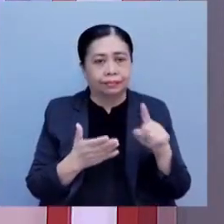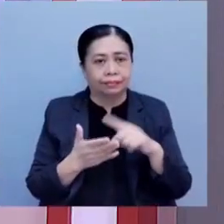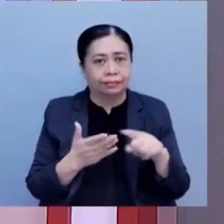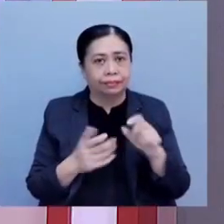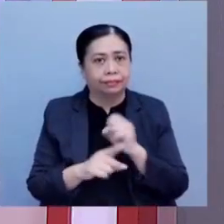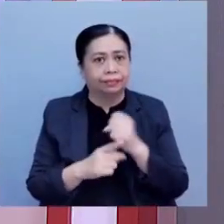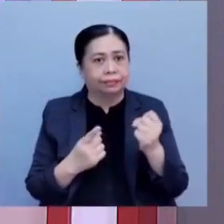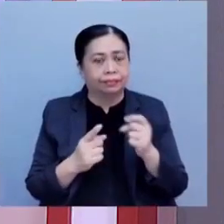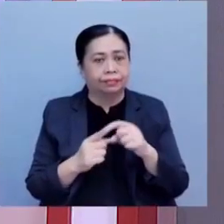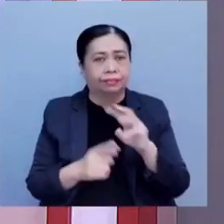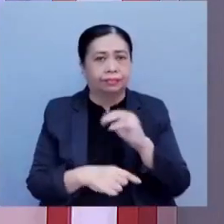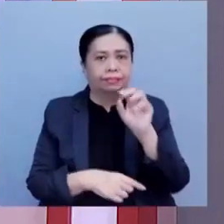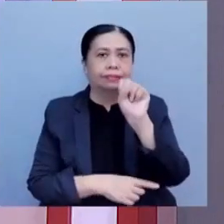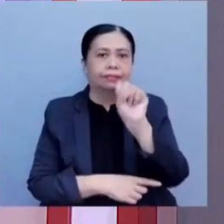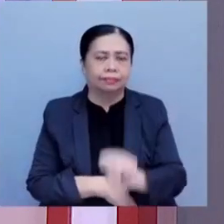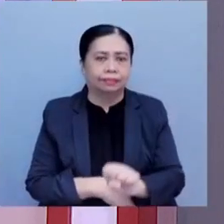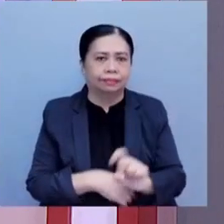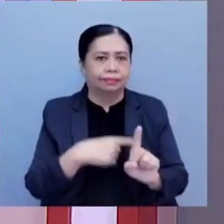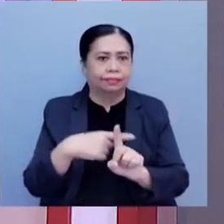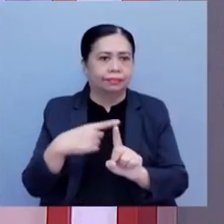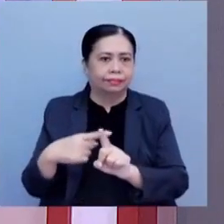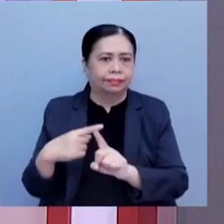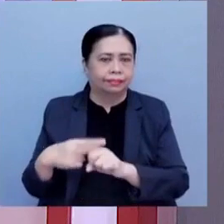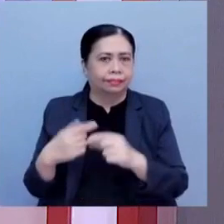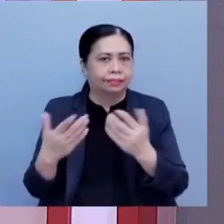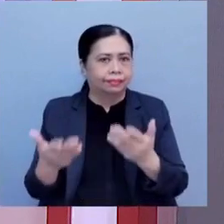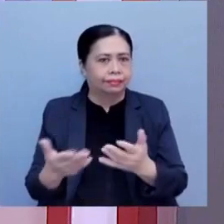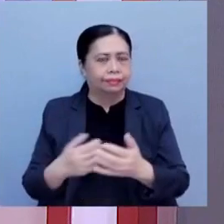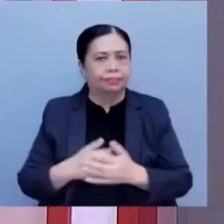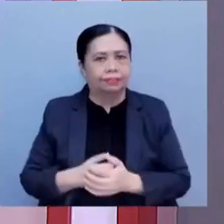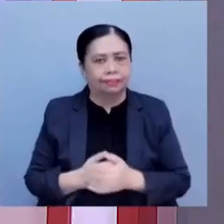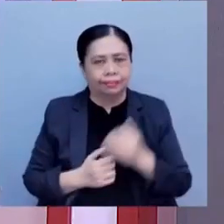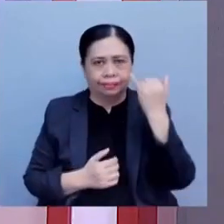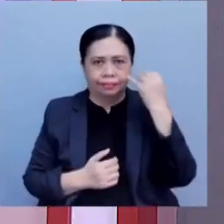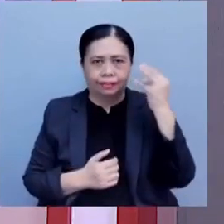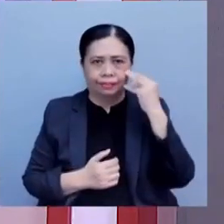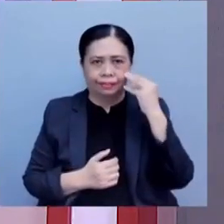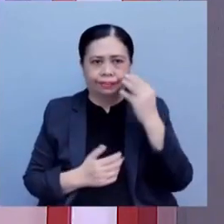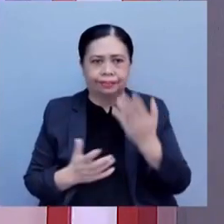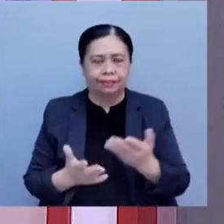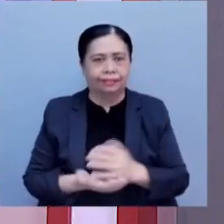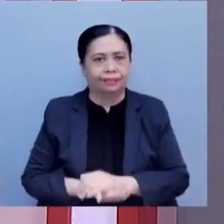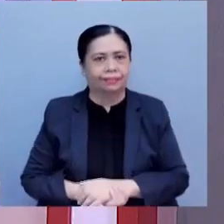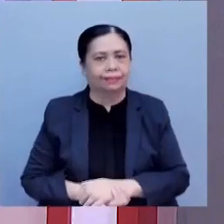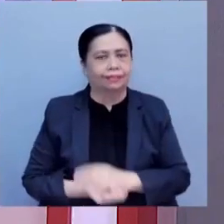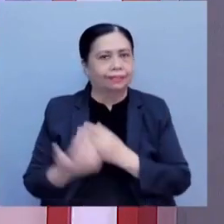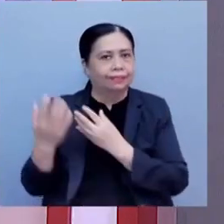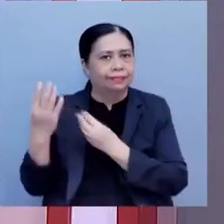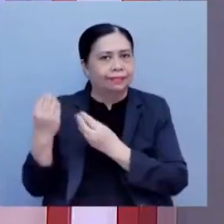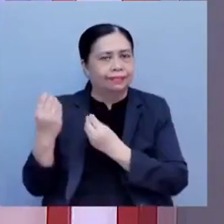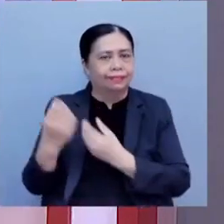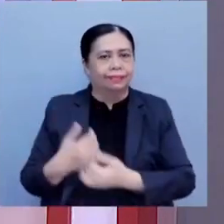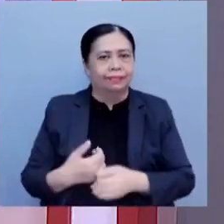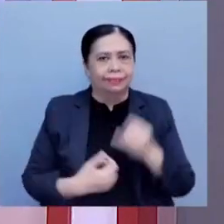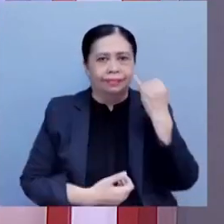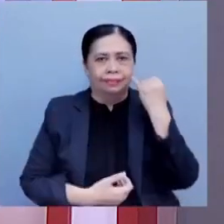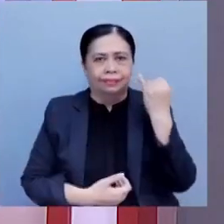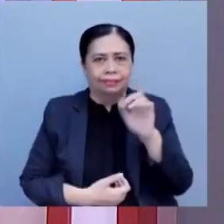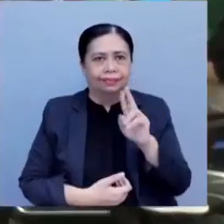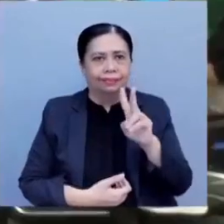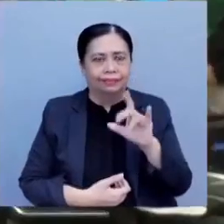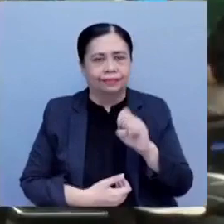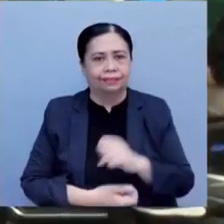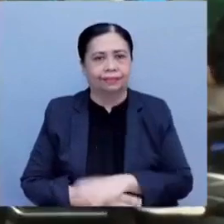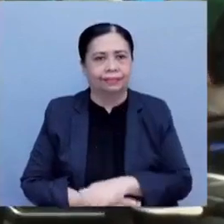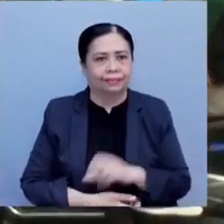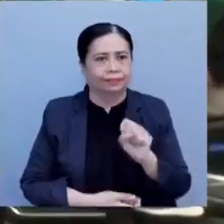situation at the Manila South Cemetery ahead of All Saints Day. Jervis Manahan now joins us with the latest from there. Jervis. Yes,